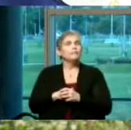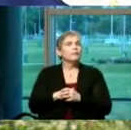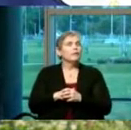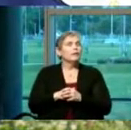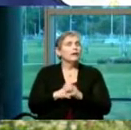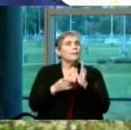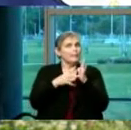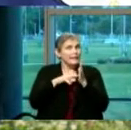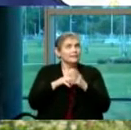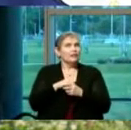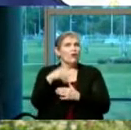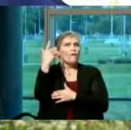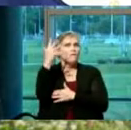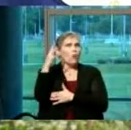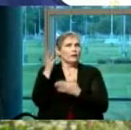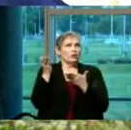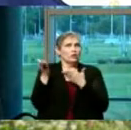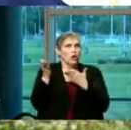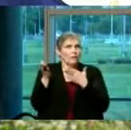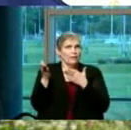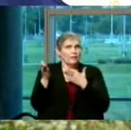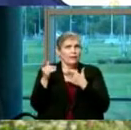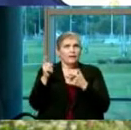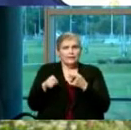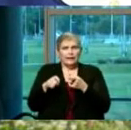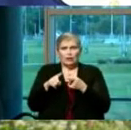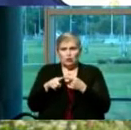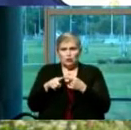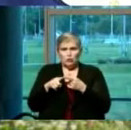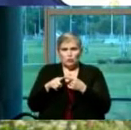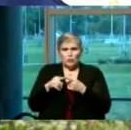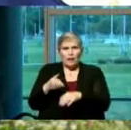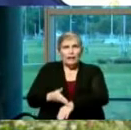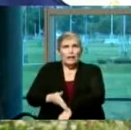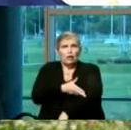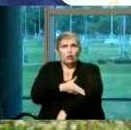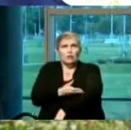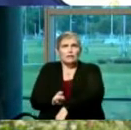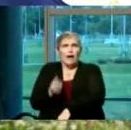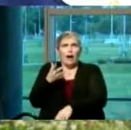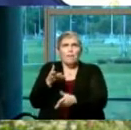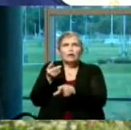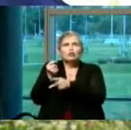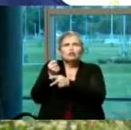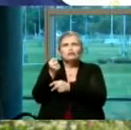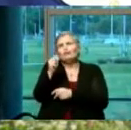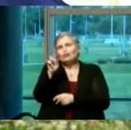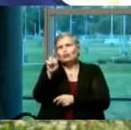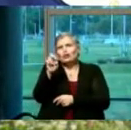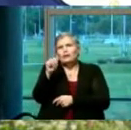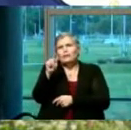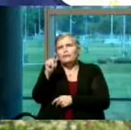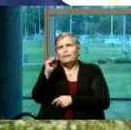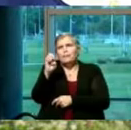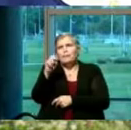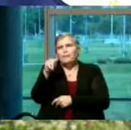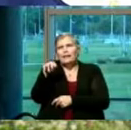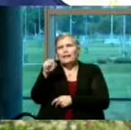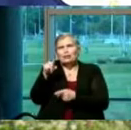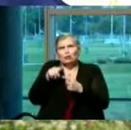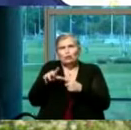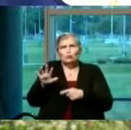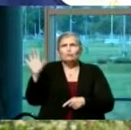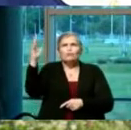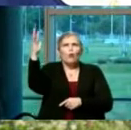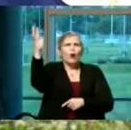to increase dramatically the treatments in our national forests. Our challenge is simple to